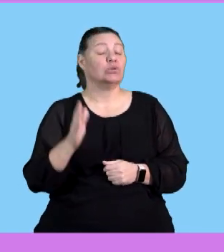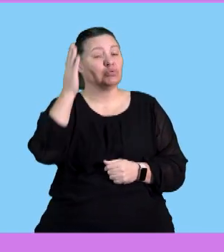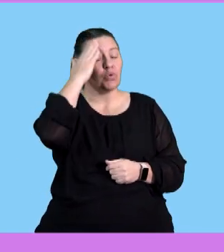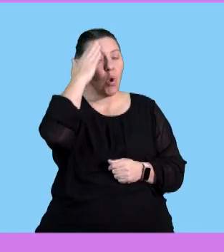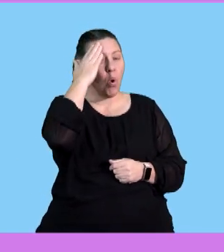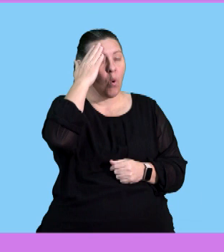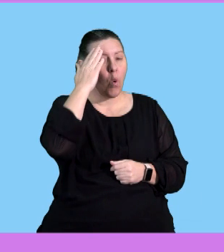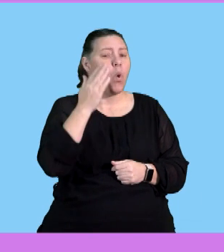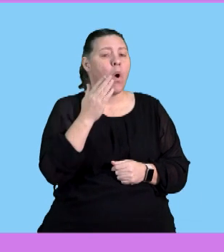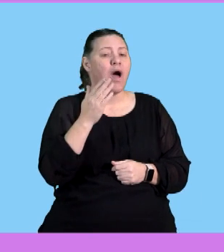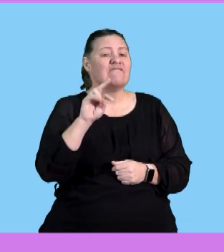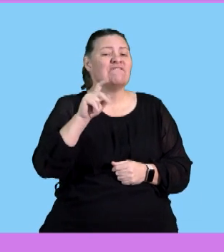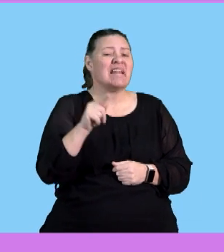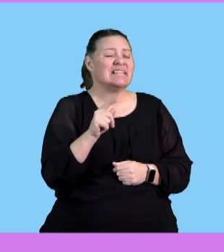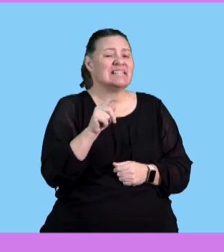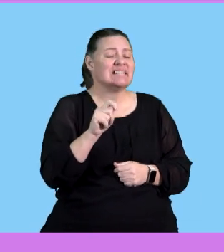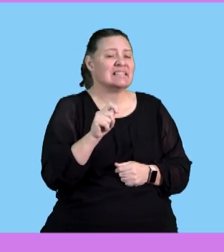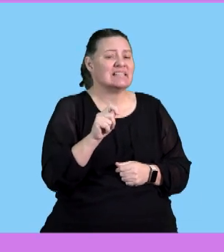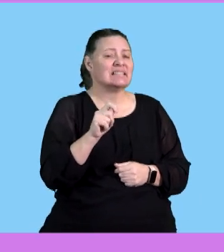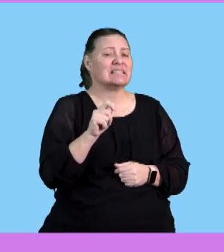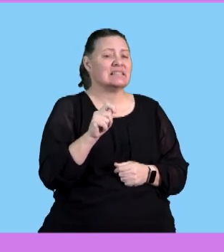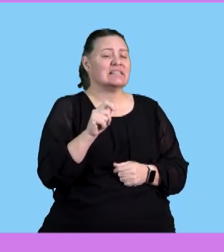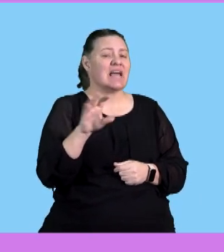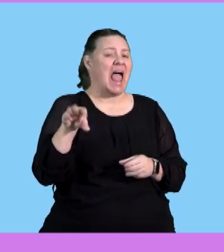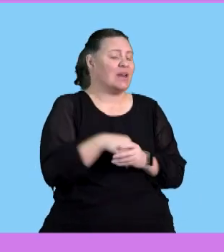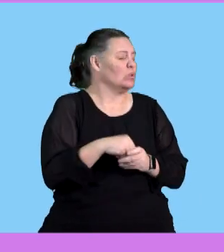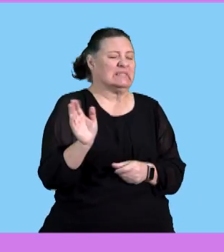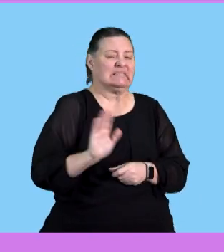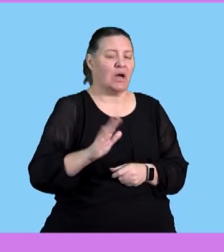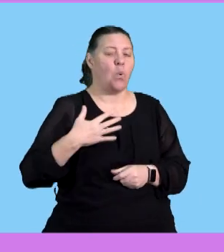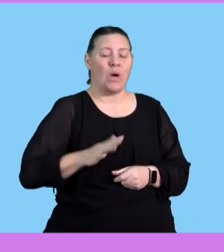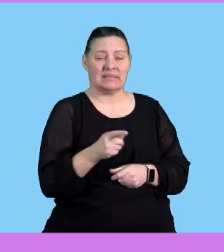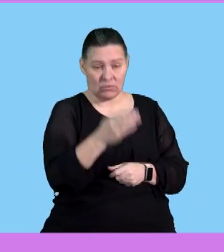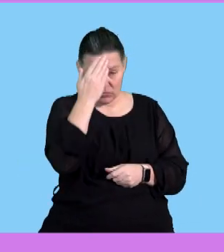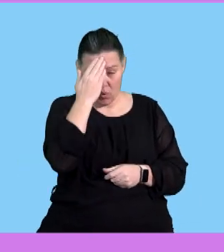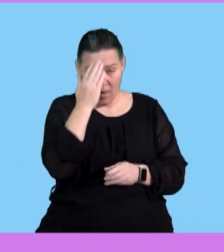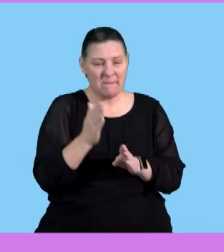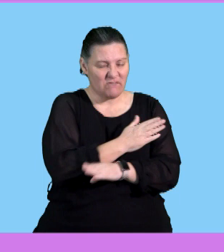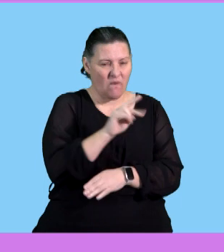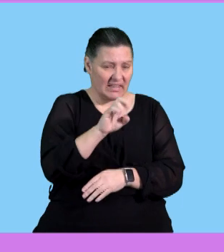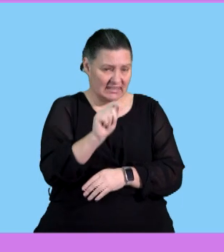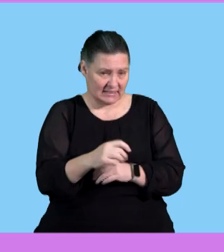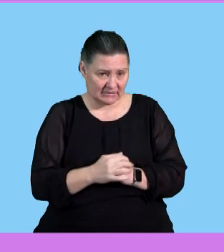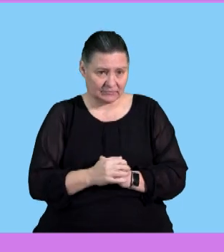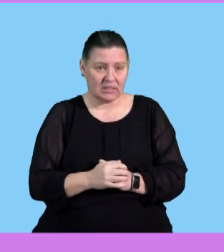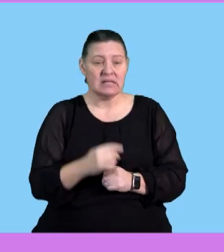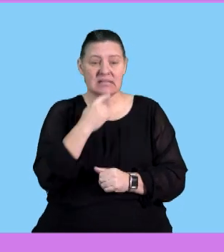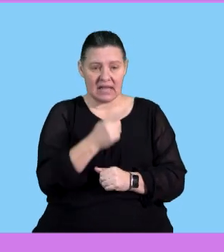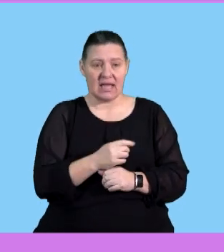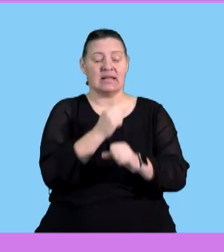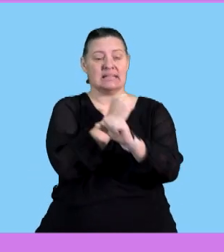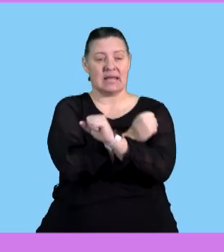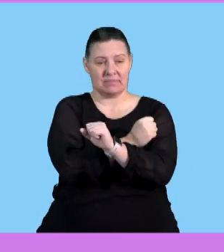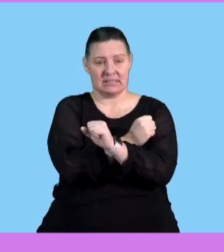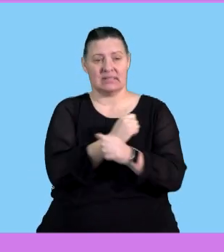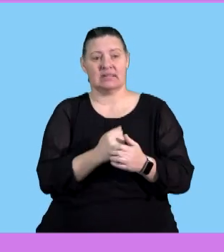270, and the question says excluding VAT. Remember the procedure or the formula that we use to calculate the VAT exclusive. You